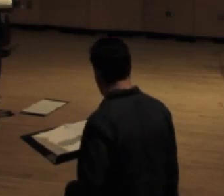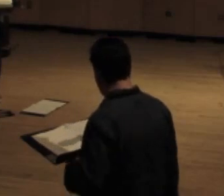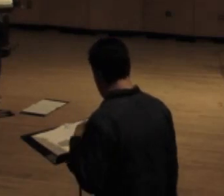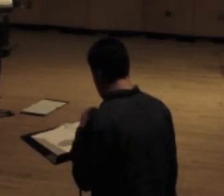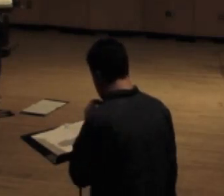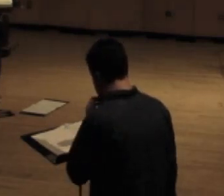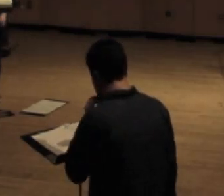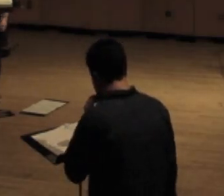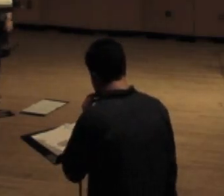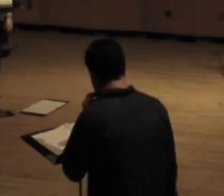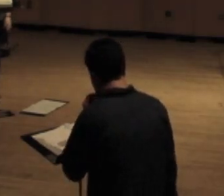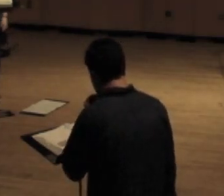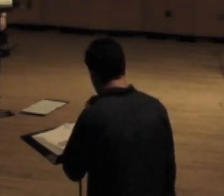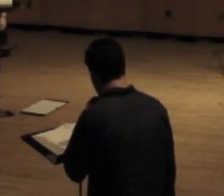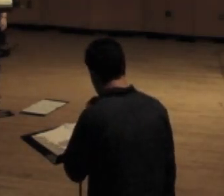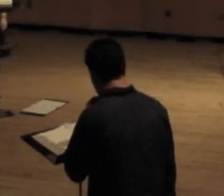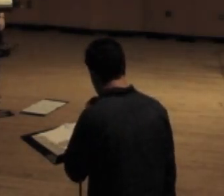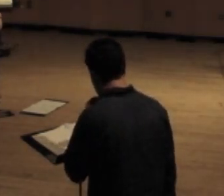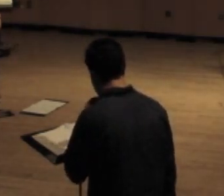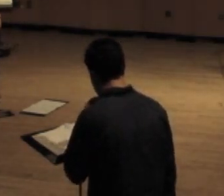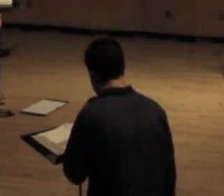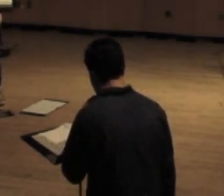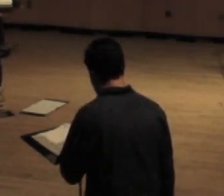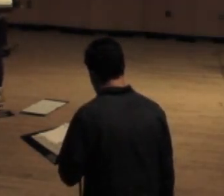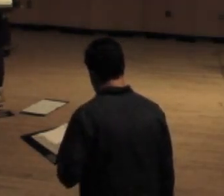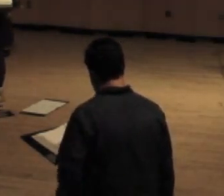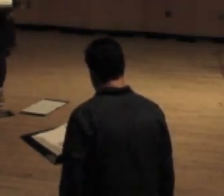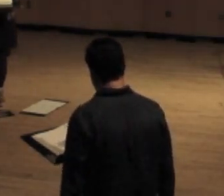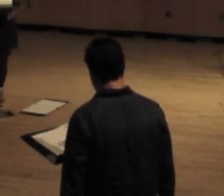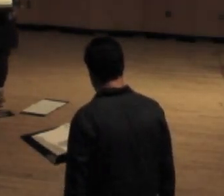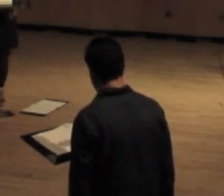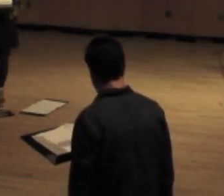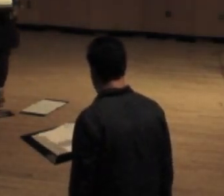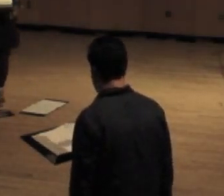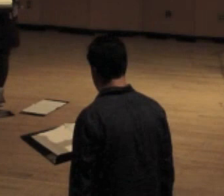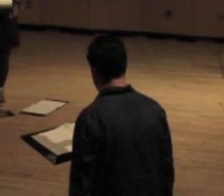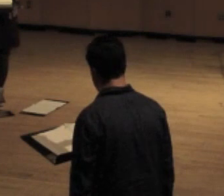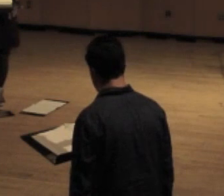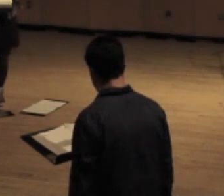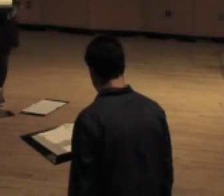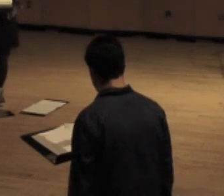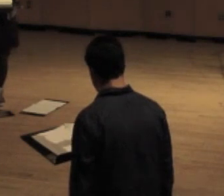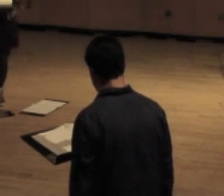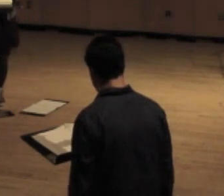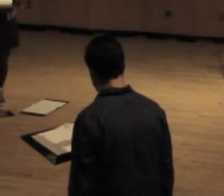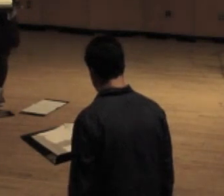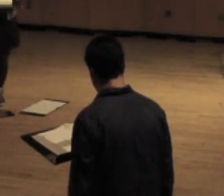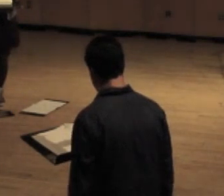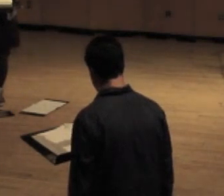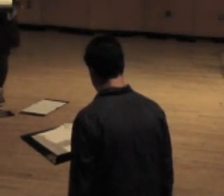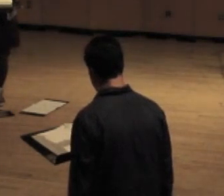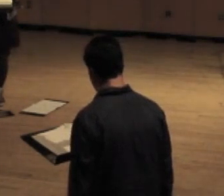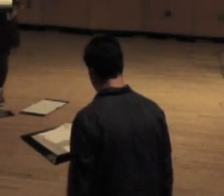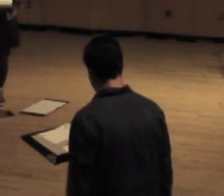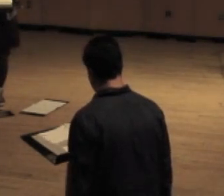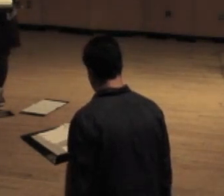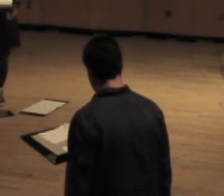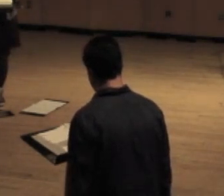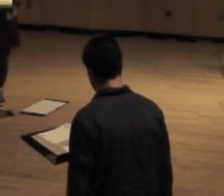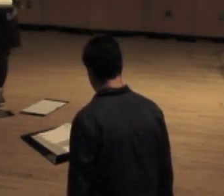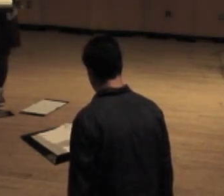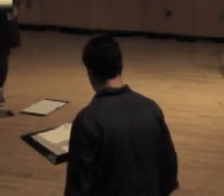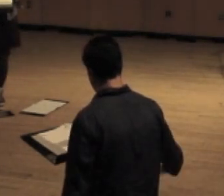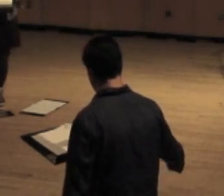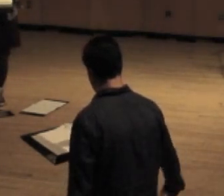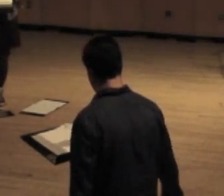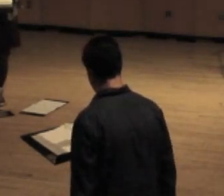I want to sleep she drinks wine I'm sure you'd really rather go out again go